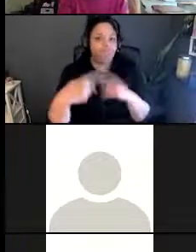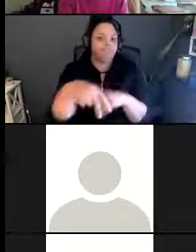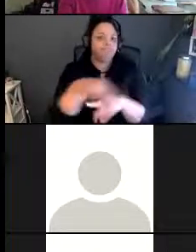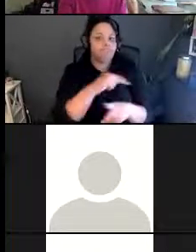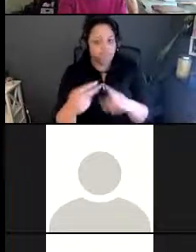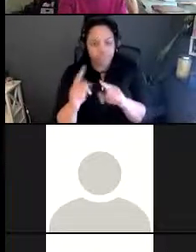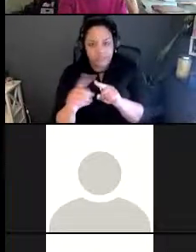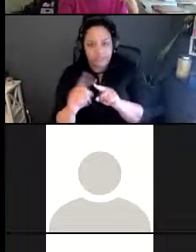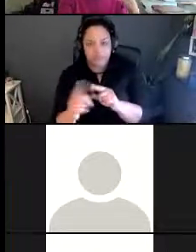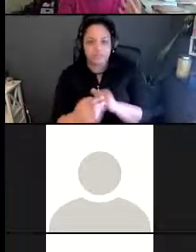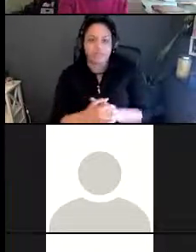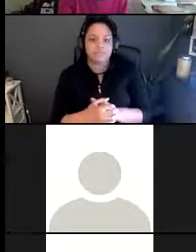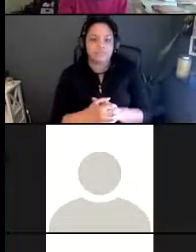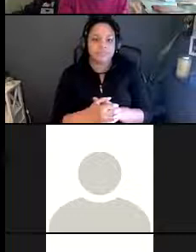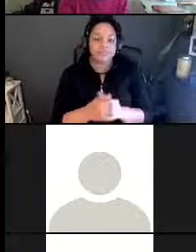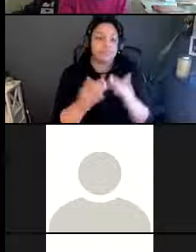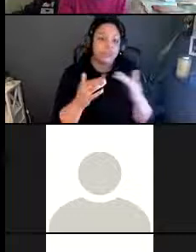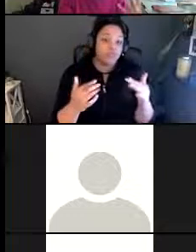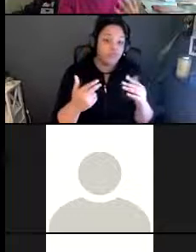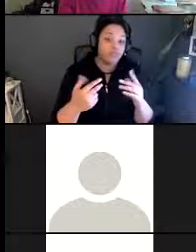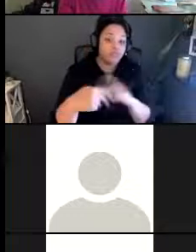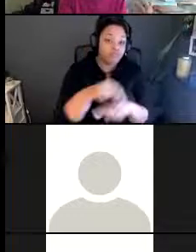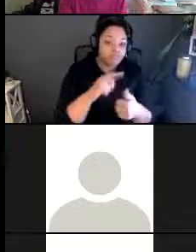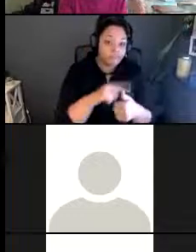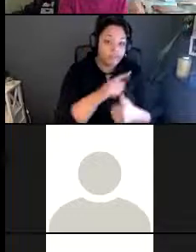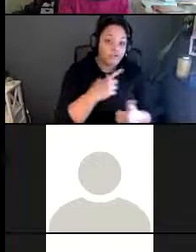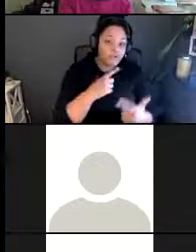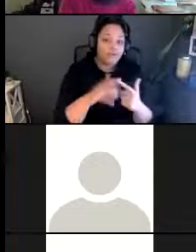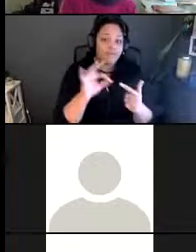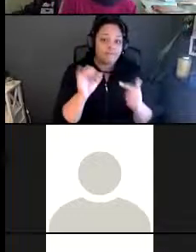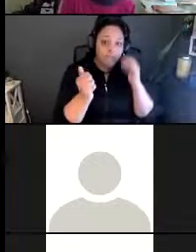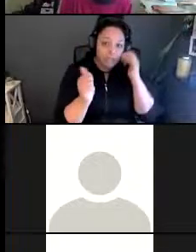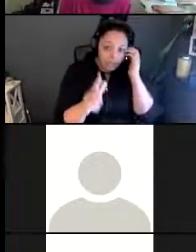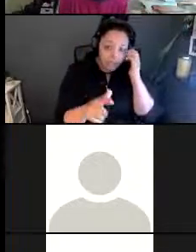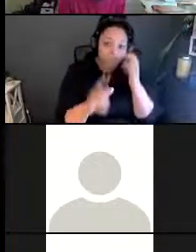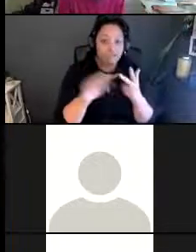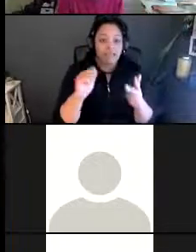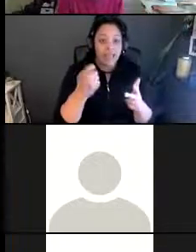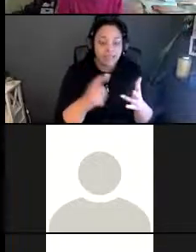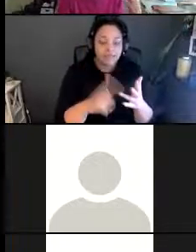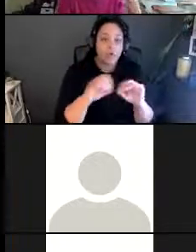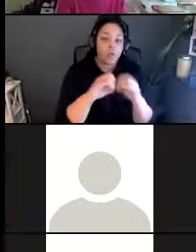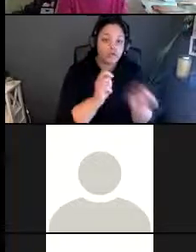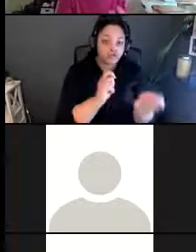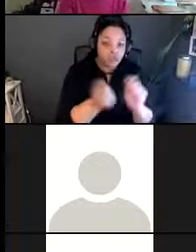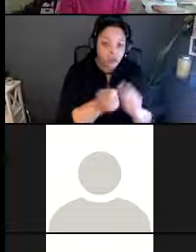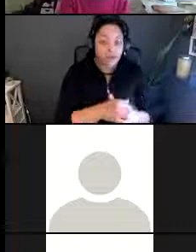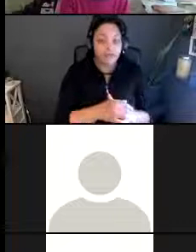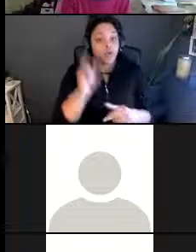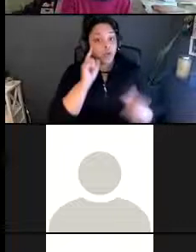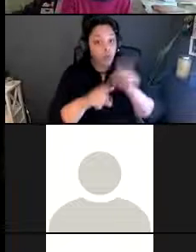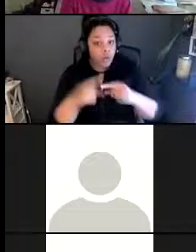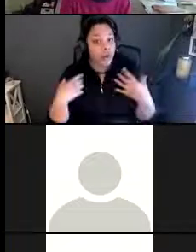approaches involving legislative, fiscal, taxation, and organizational change, and coordinated health and